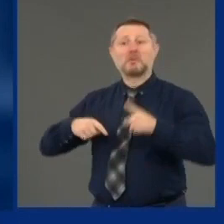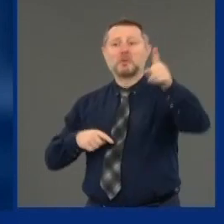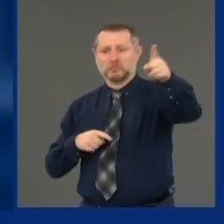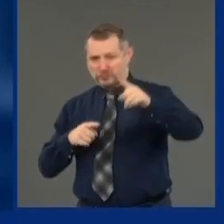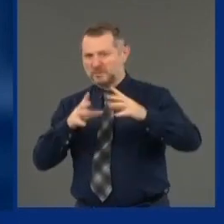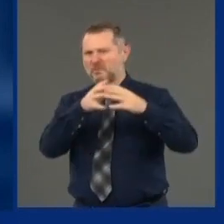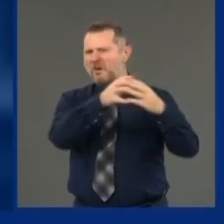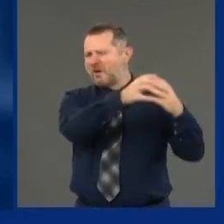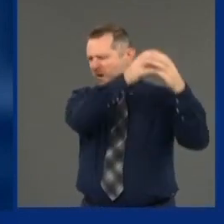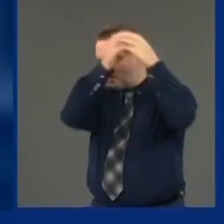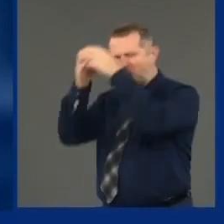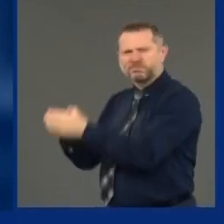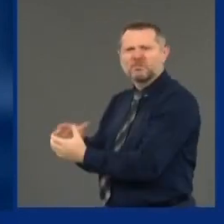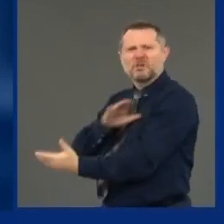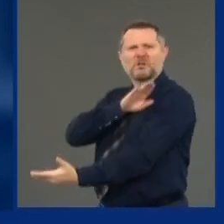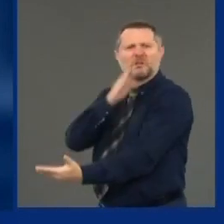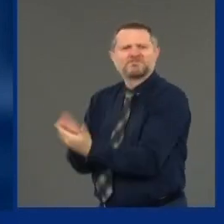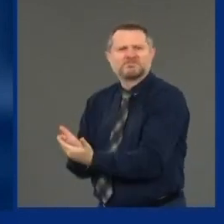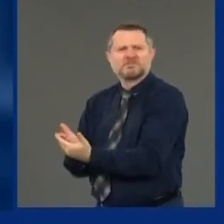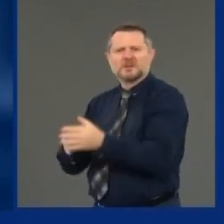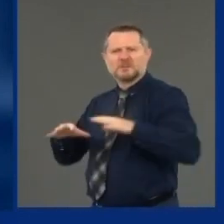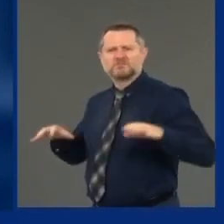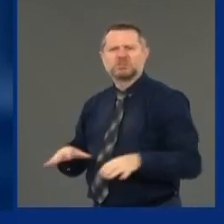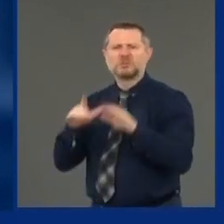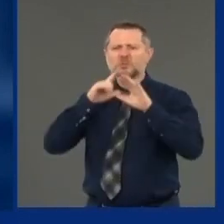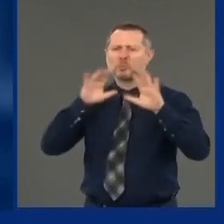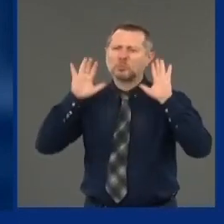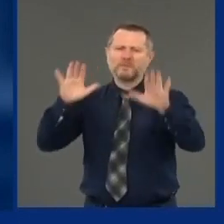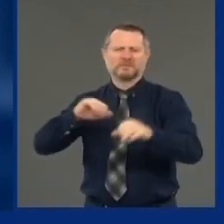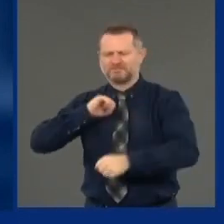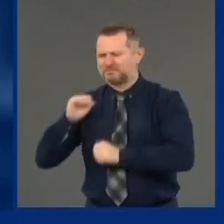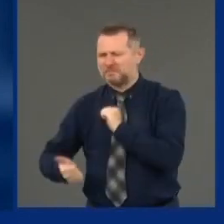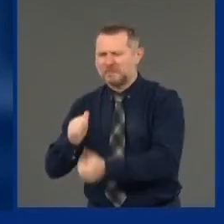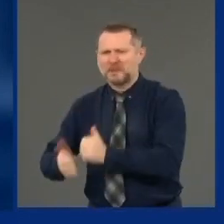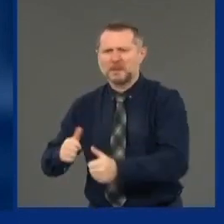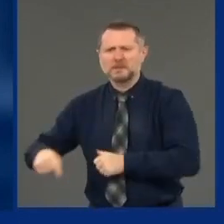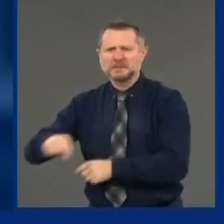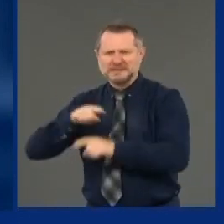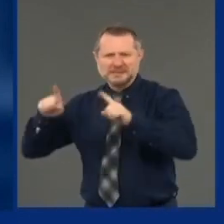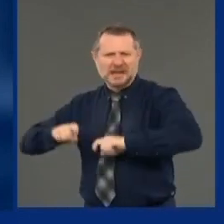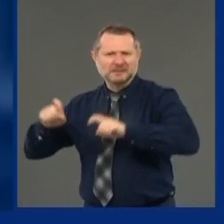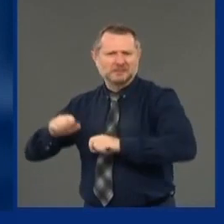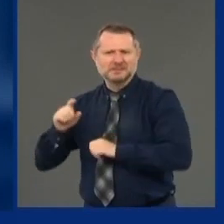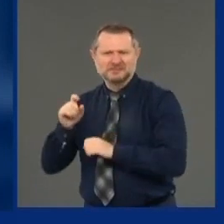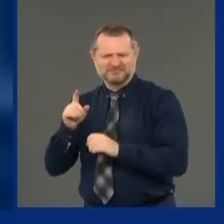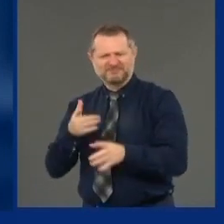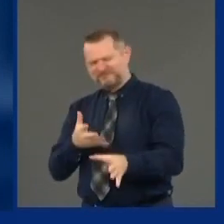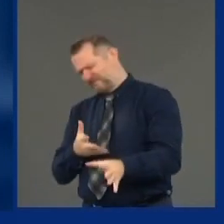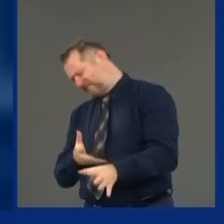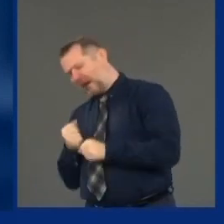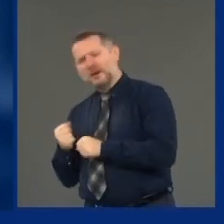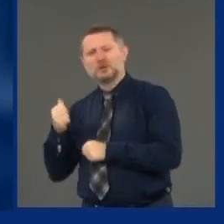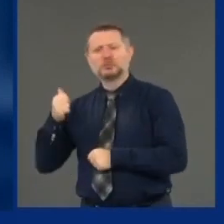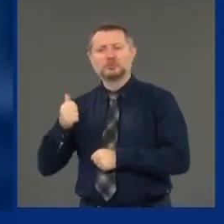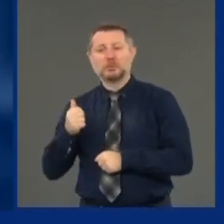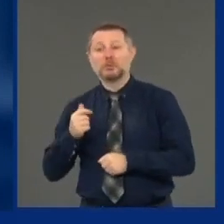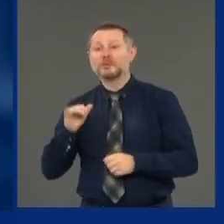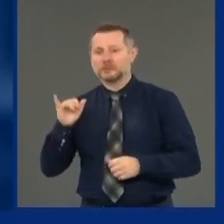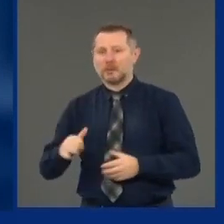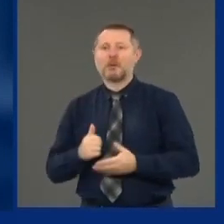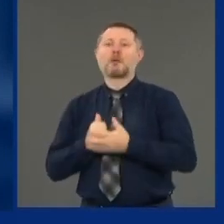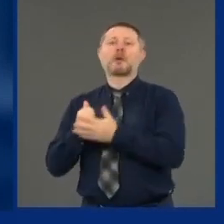and they did great work opening up testing sites in a very short period of time that will ramp up the